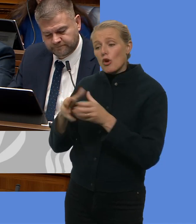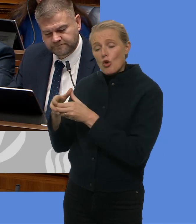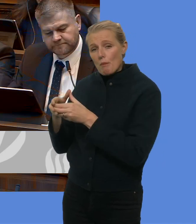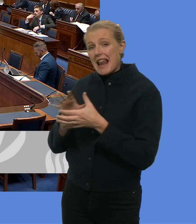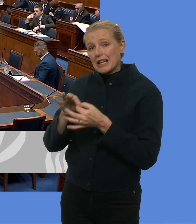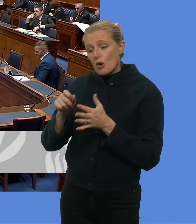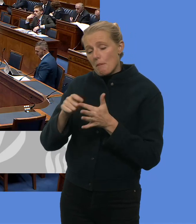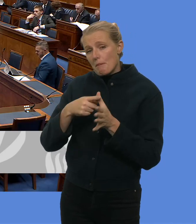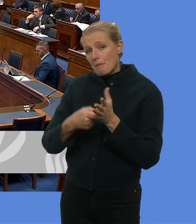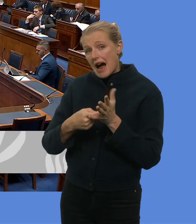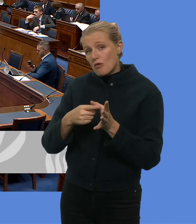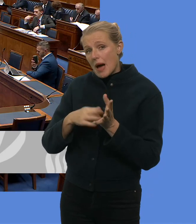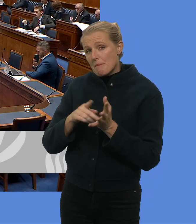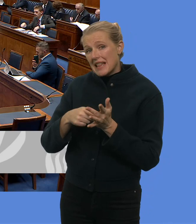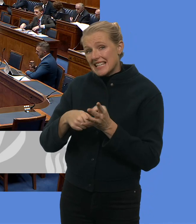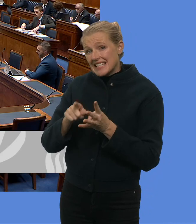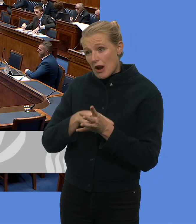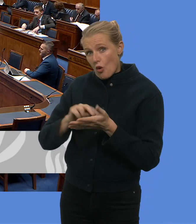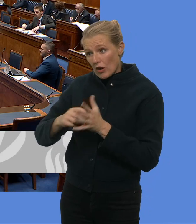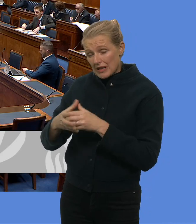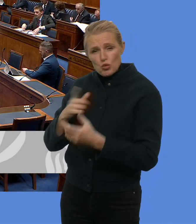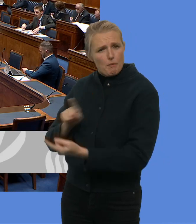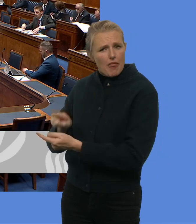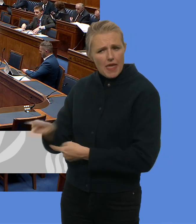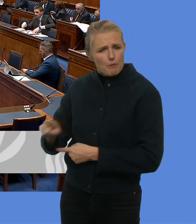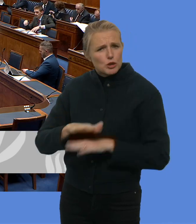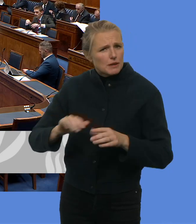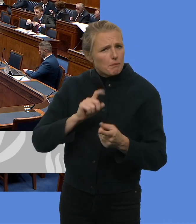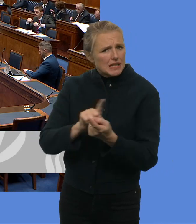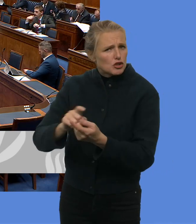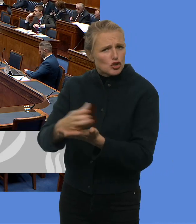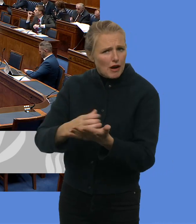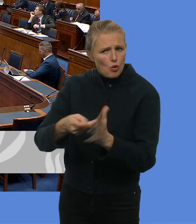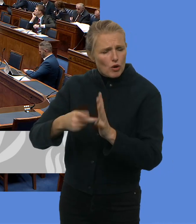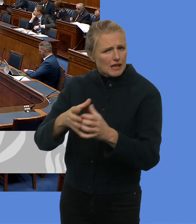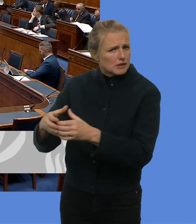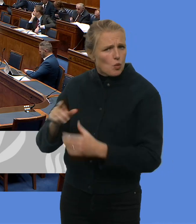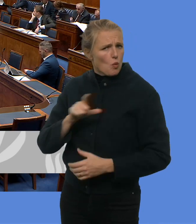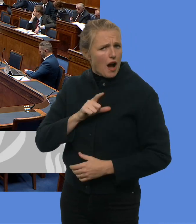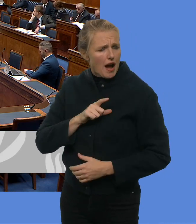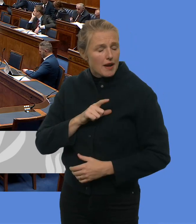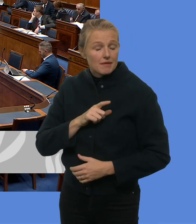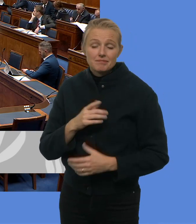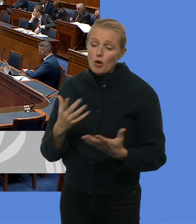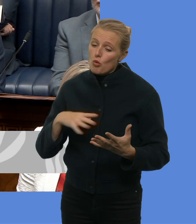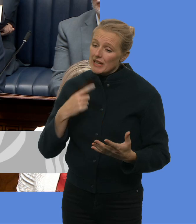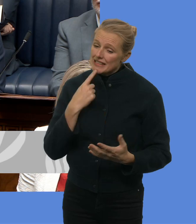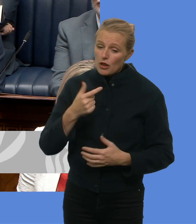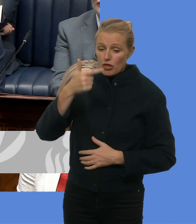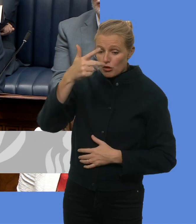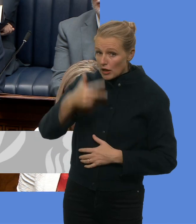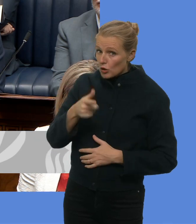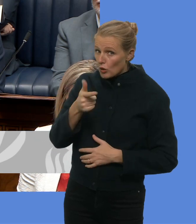organisations? Minister. Well, Mr. Speaker, I've highlighted in responding to the question, I've accepted